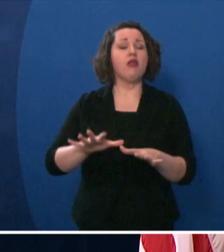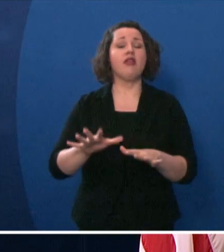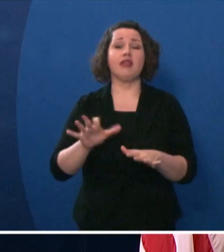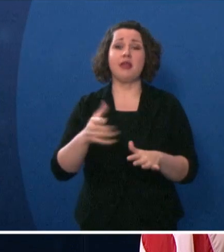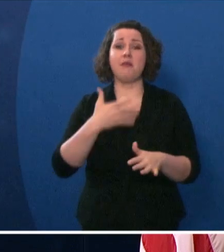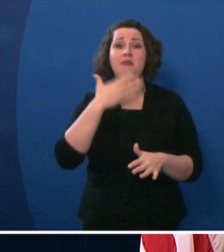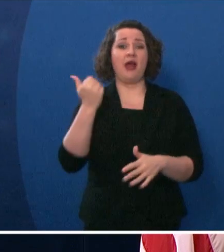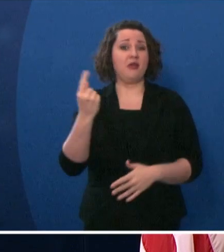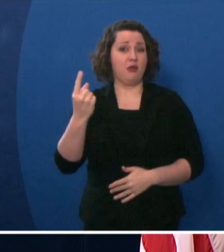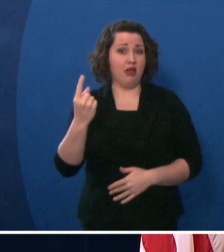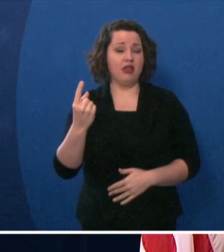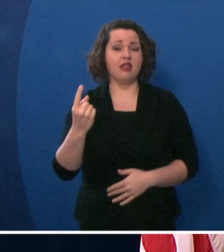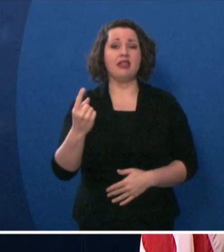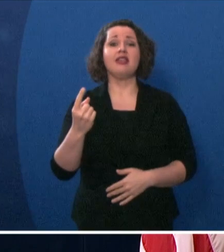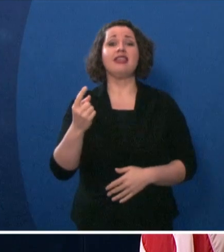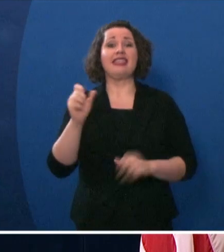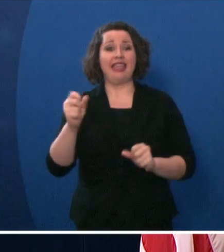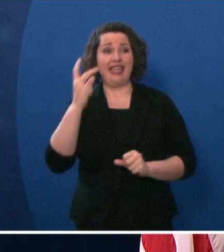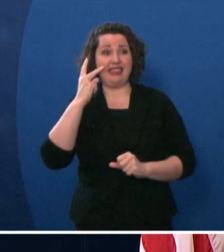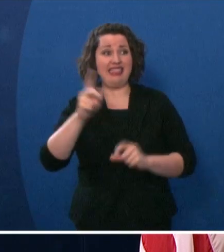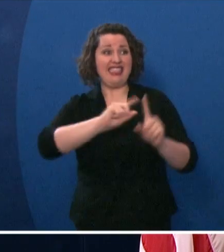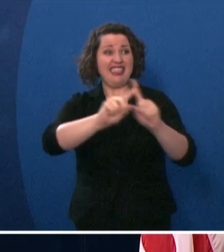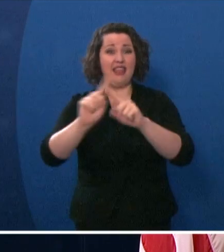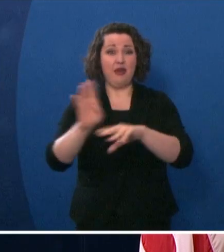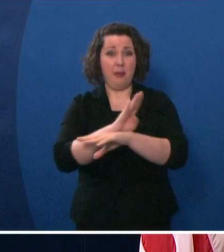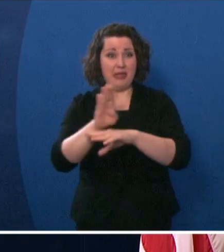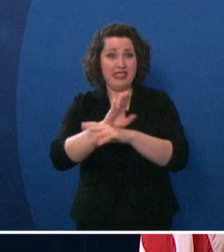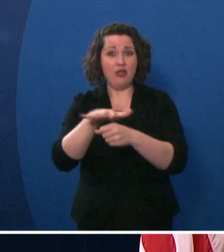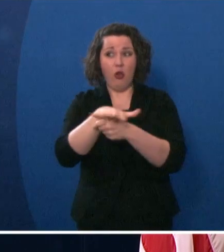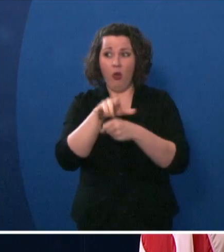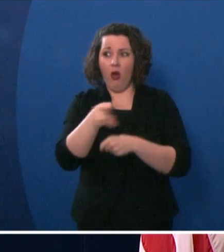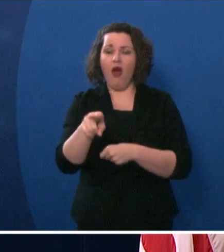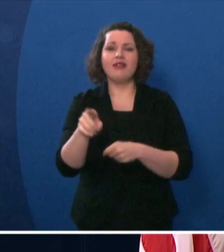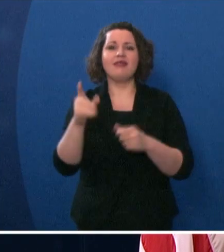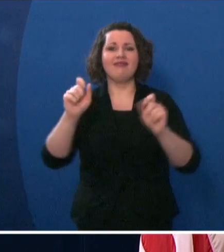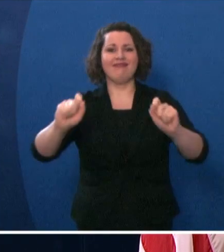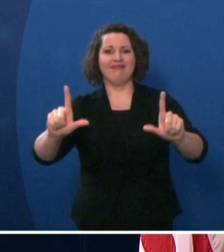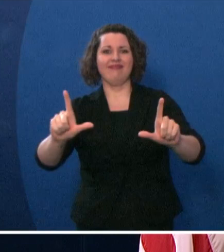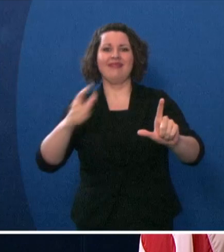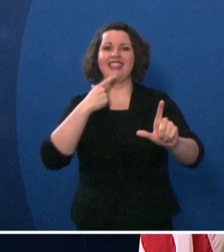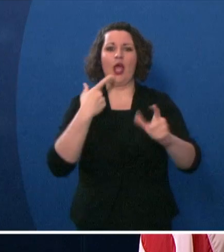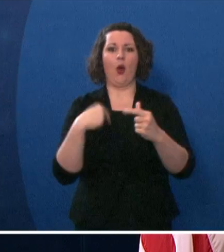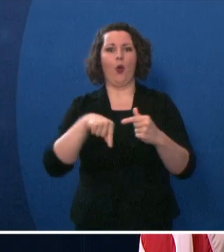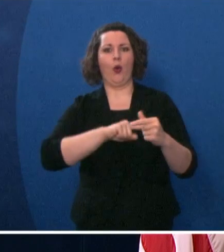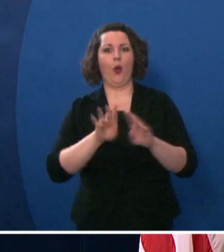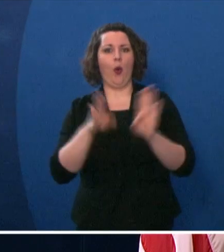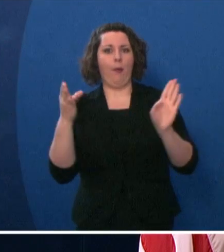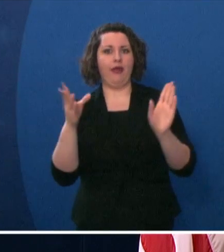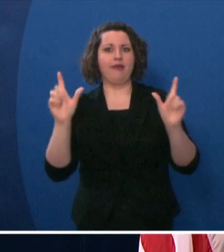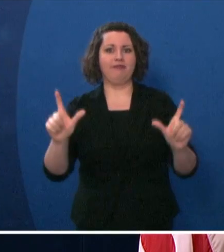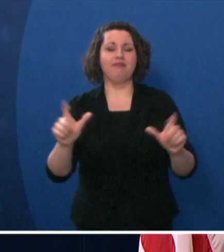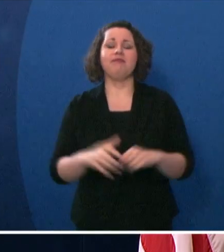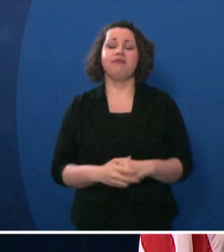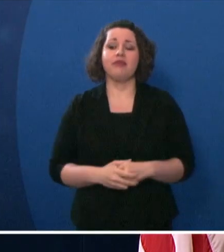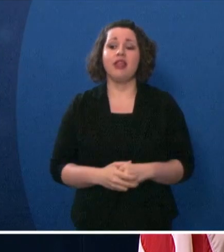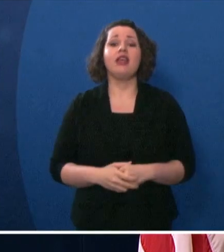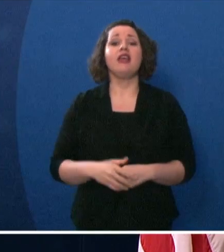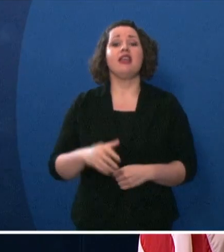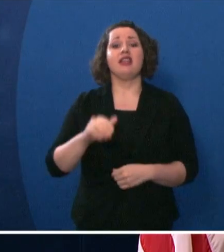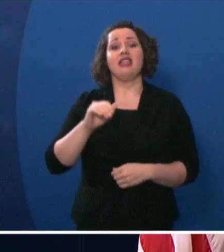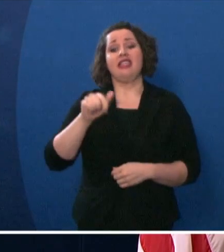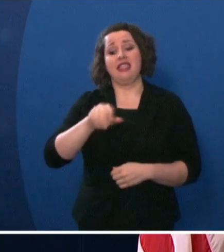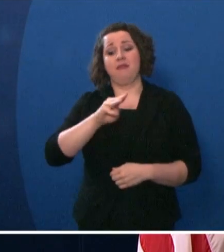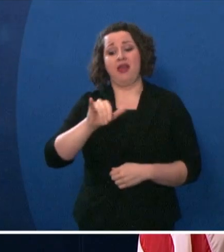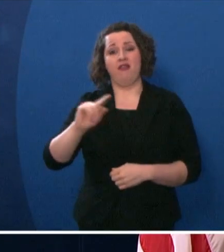the we're open sign hanging in the windows of local businesses. Since May 1st, Iowa businesses have gradually